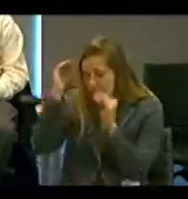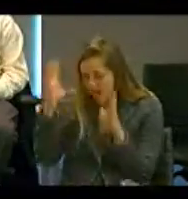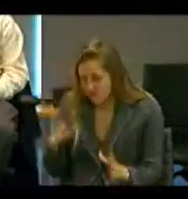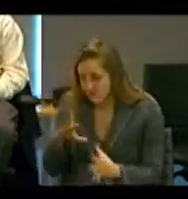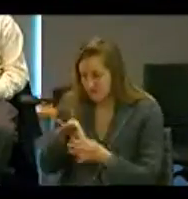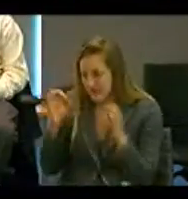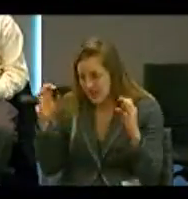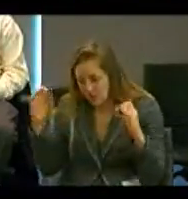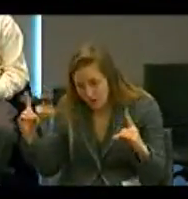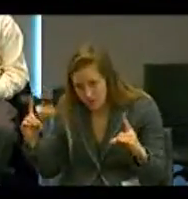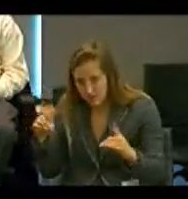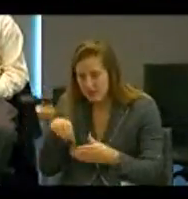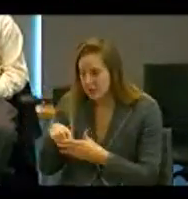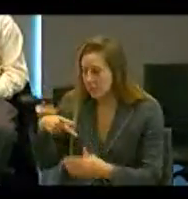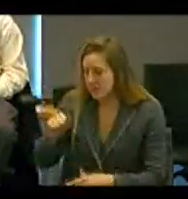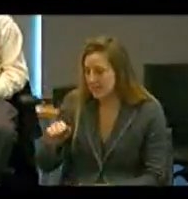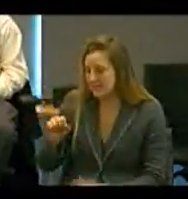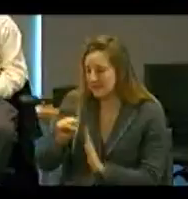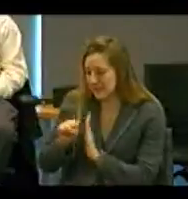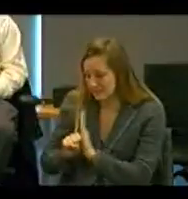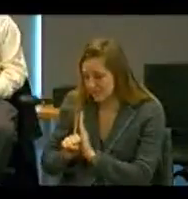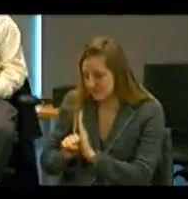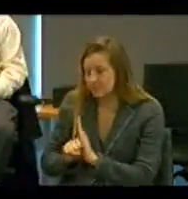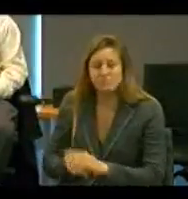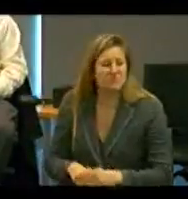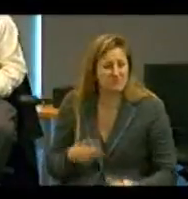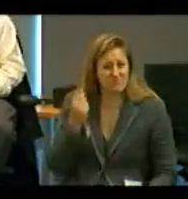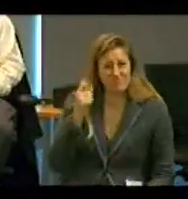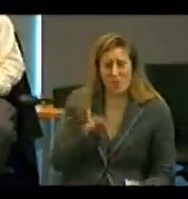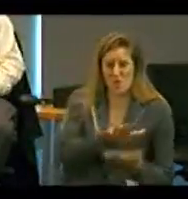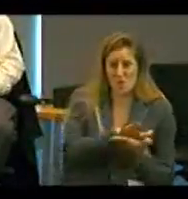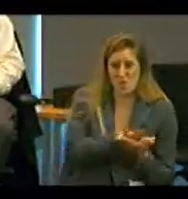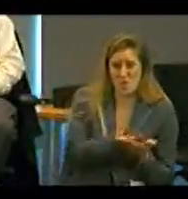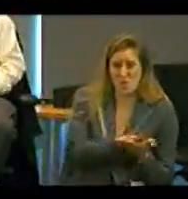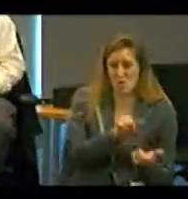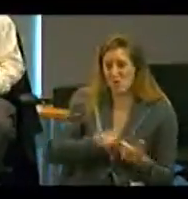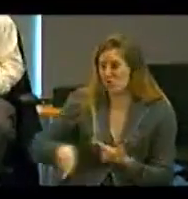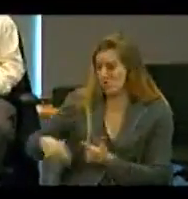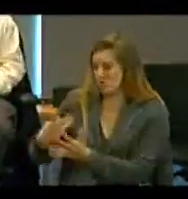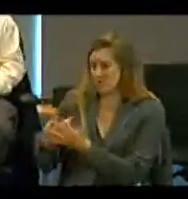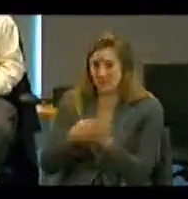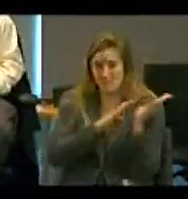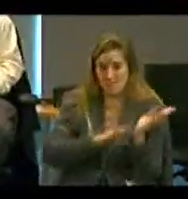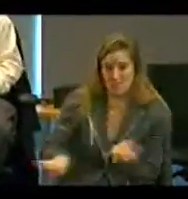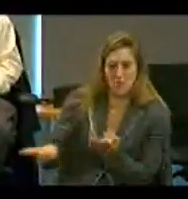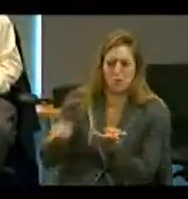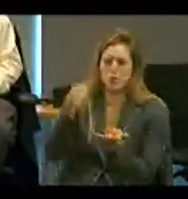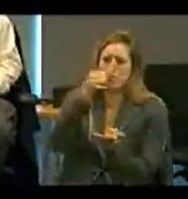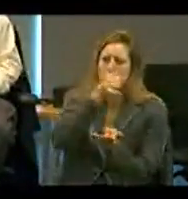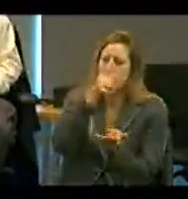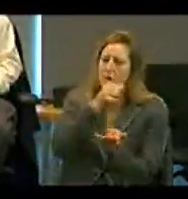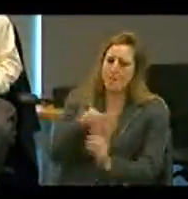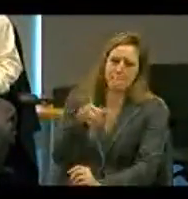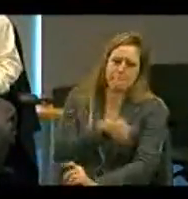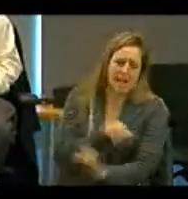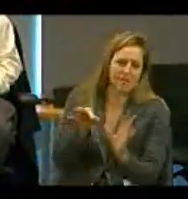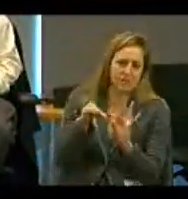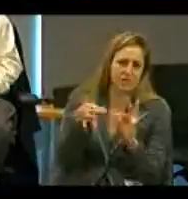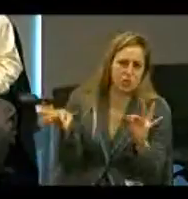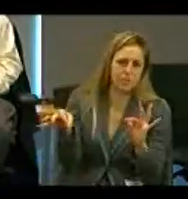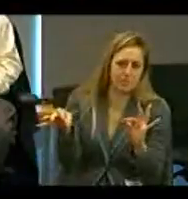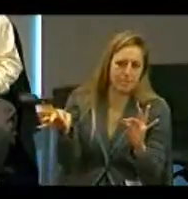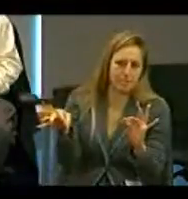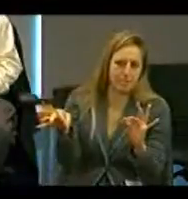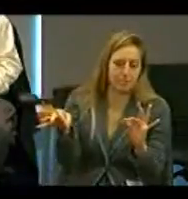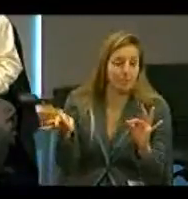The school to prison pipeline. It's a very rhetorically powerful term, and it's a very intuitively plausible notion.